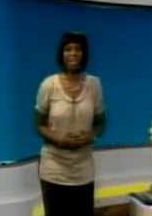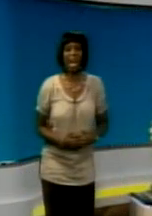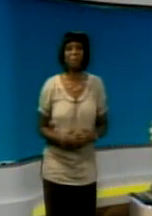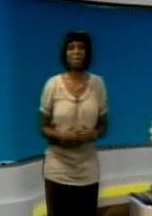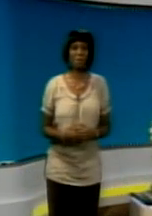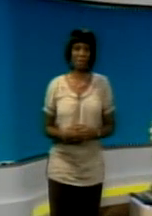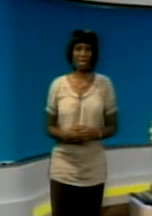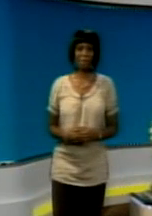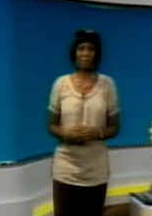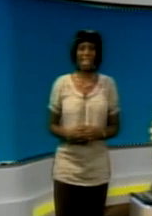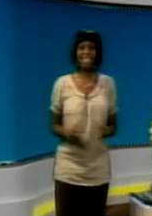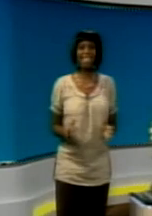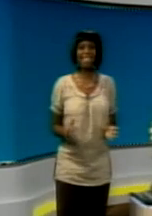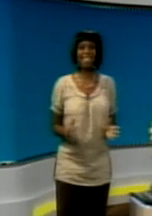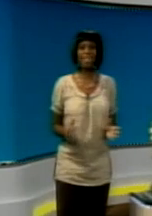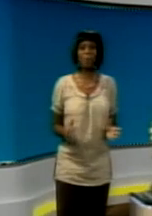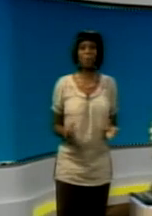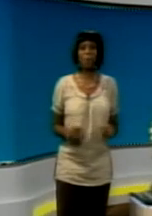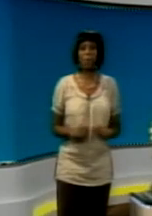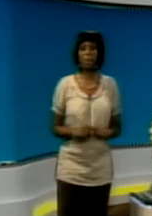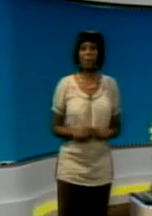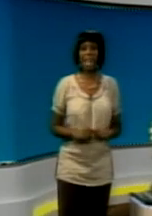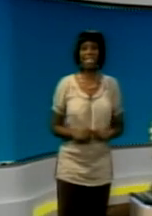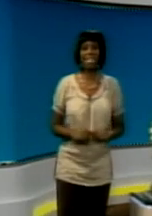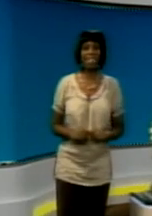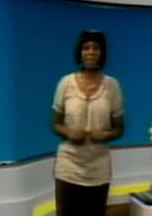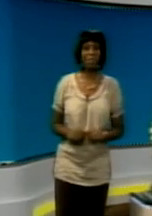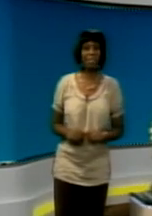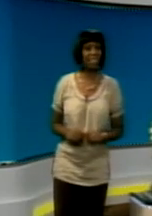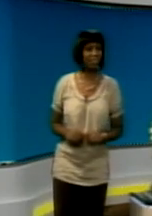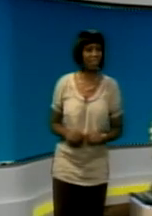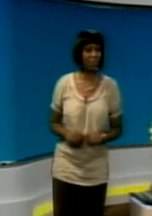Good evening. I'm Kimberly. This is double draw number